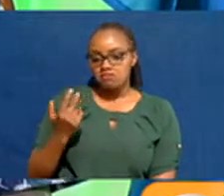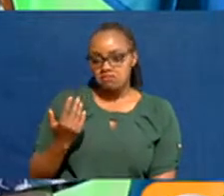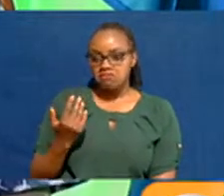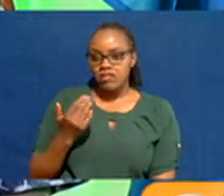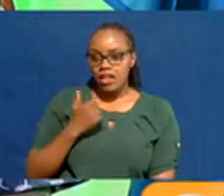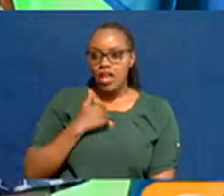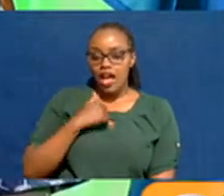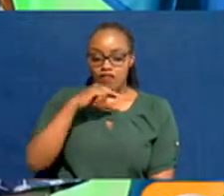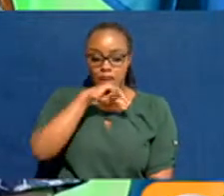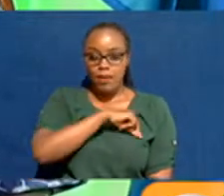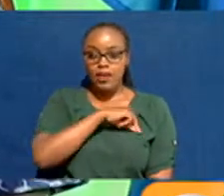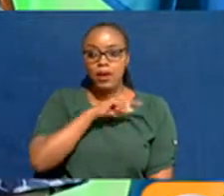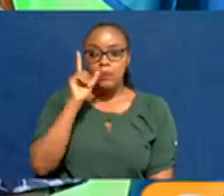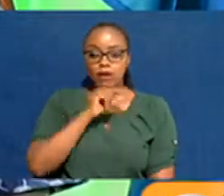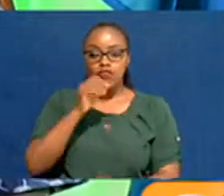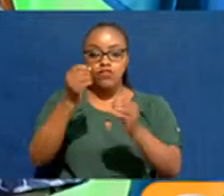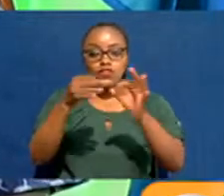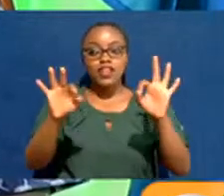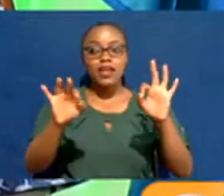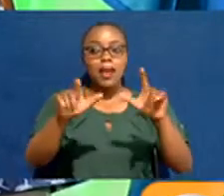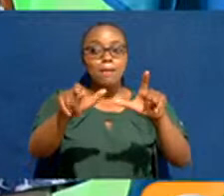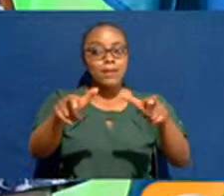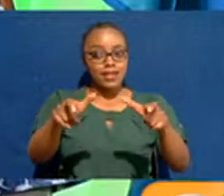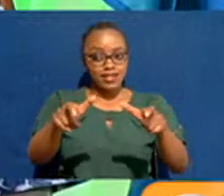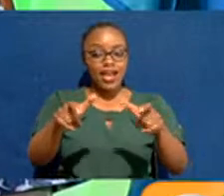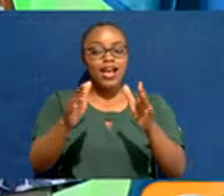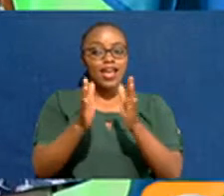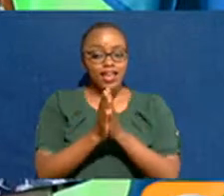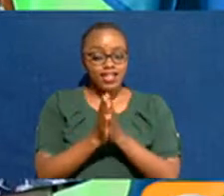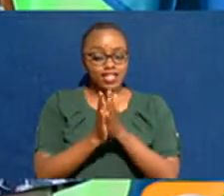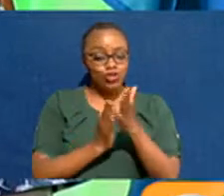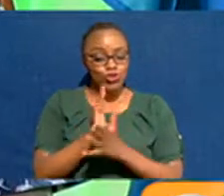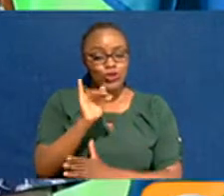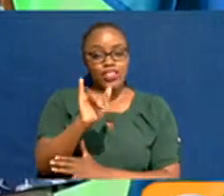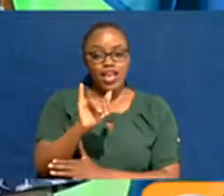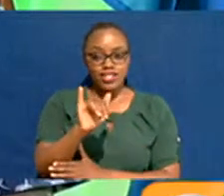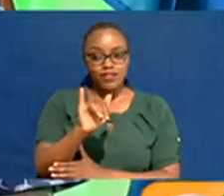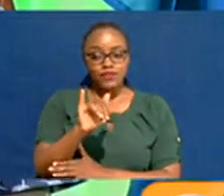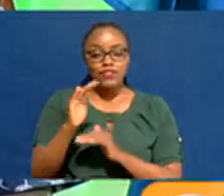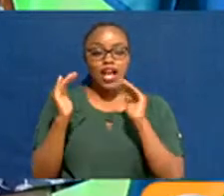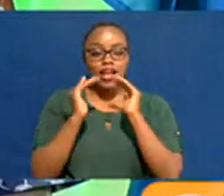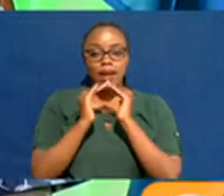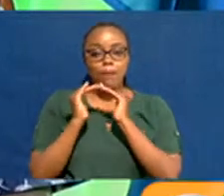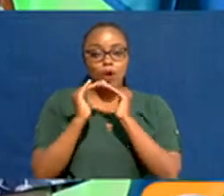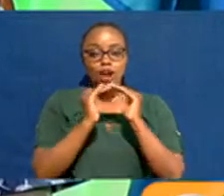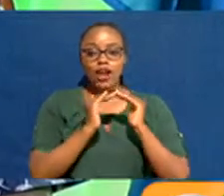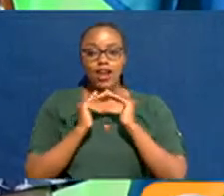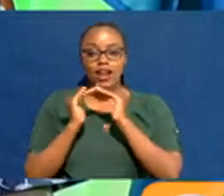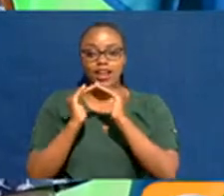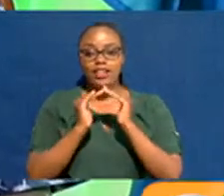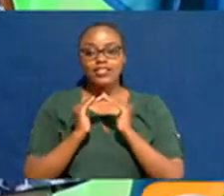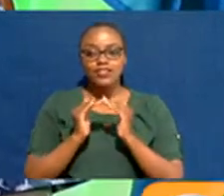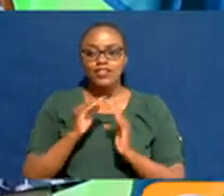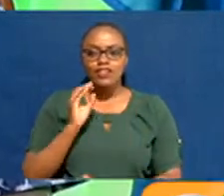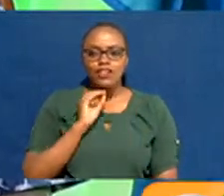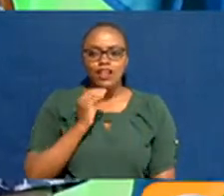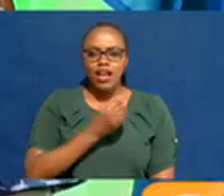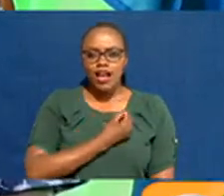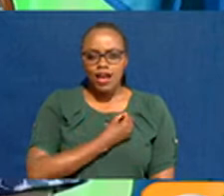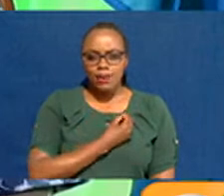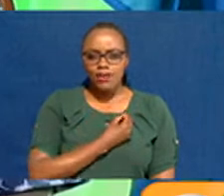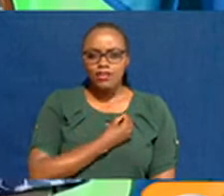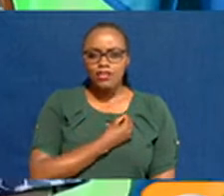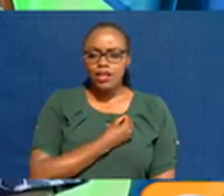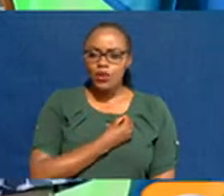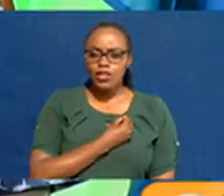are beneficiaries of a free media. And our democracy is strengthened when we